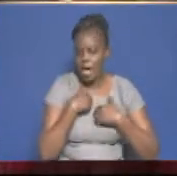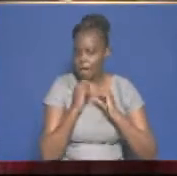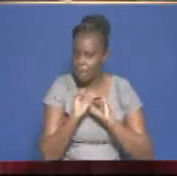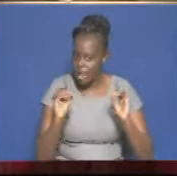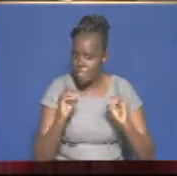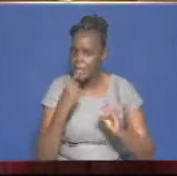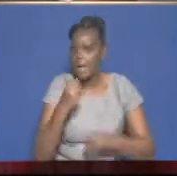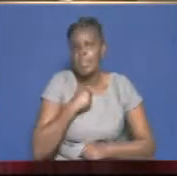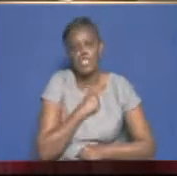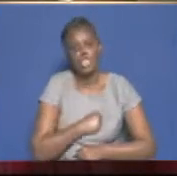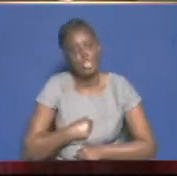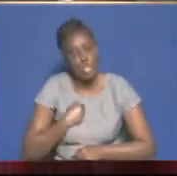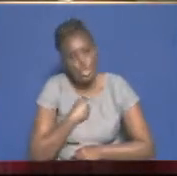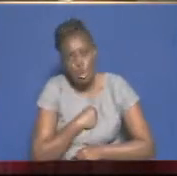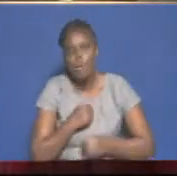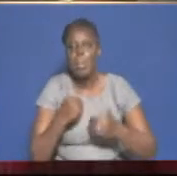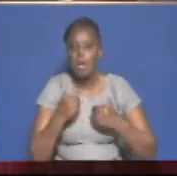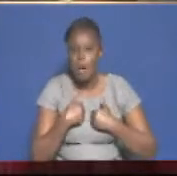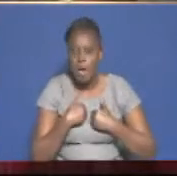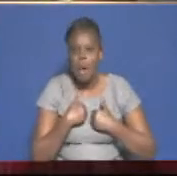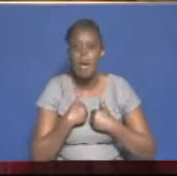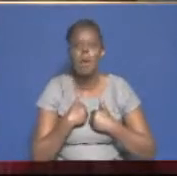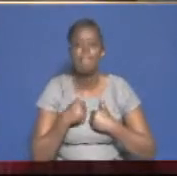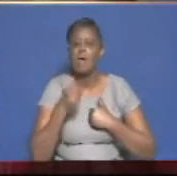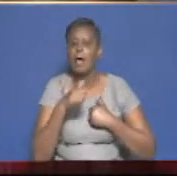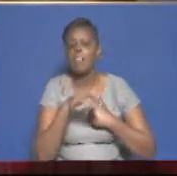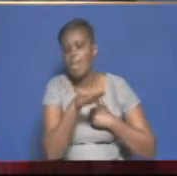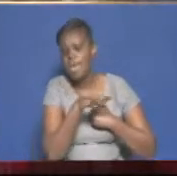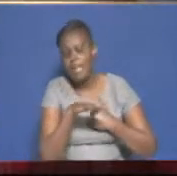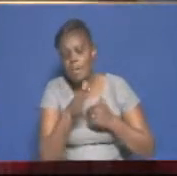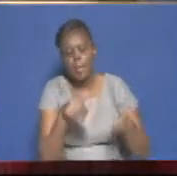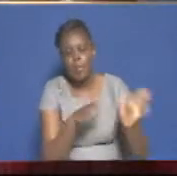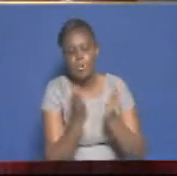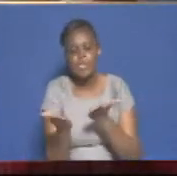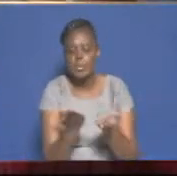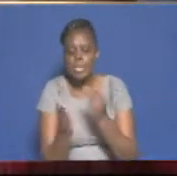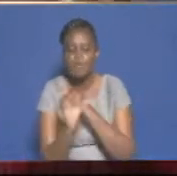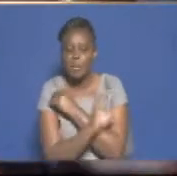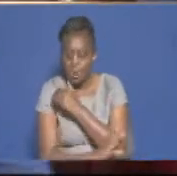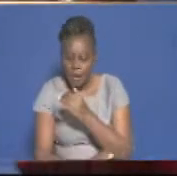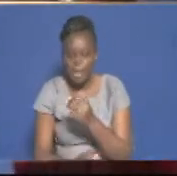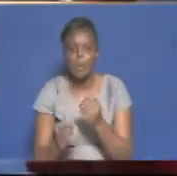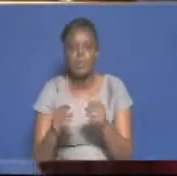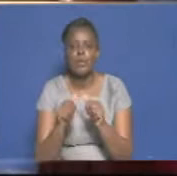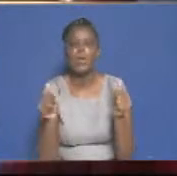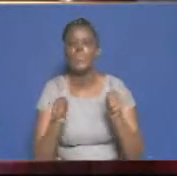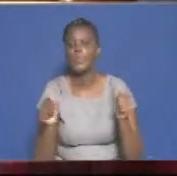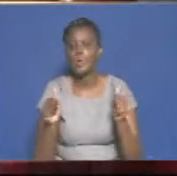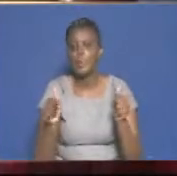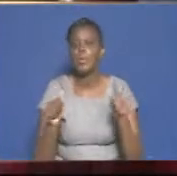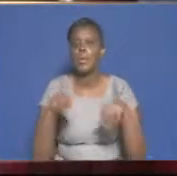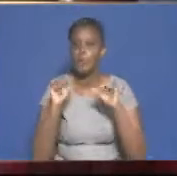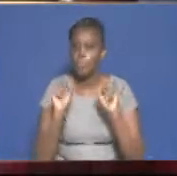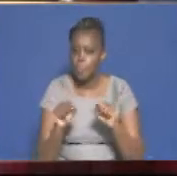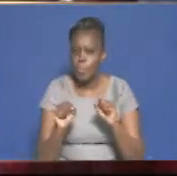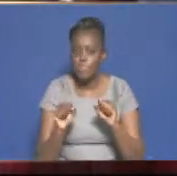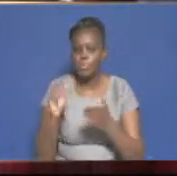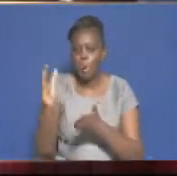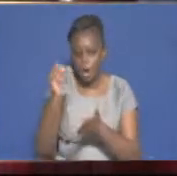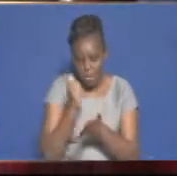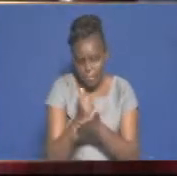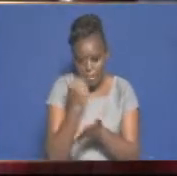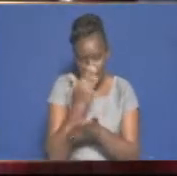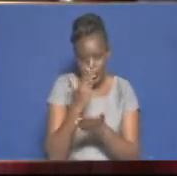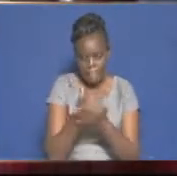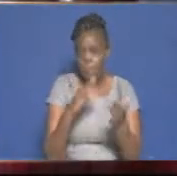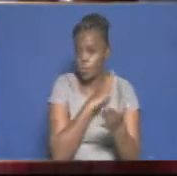Paule, we still have other positions where you can still serve this country very well. You can be appointed to some